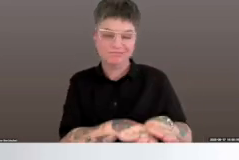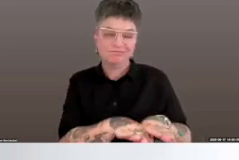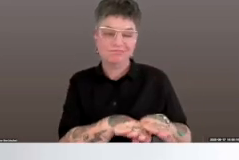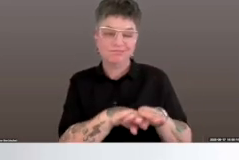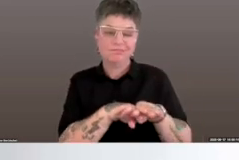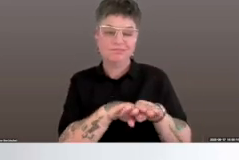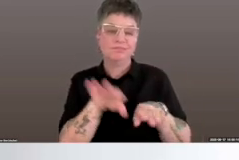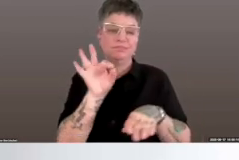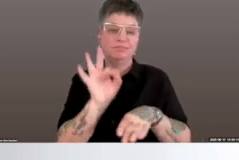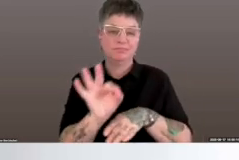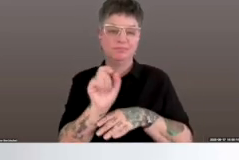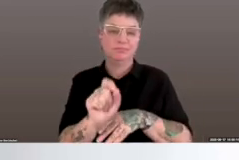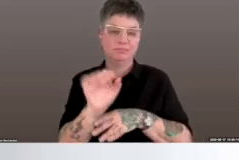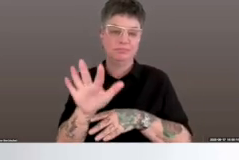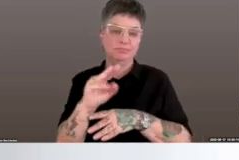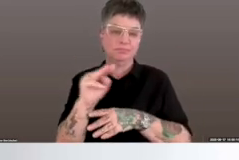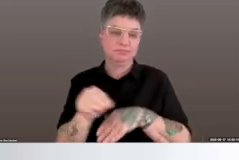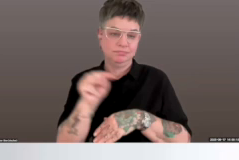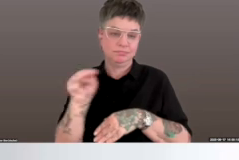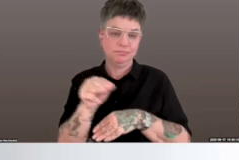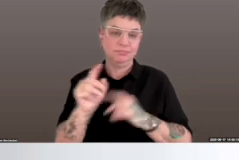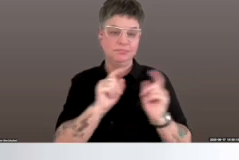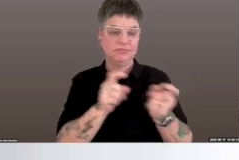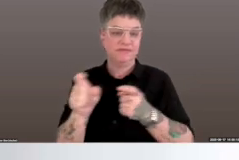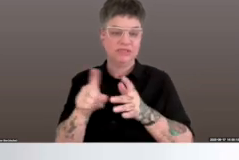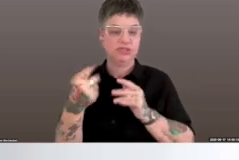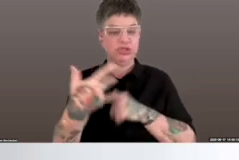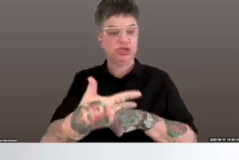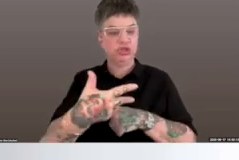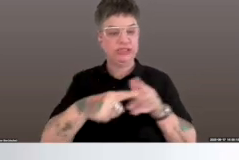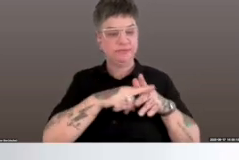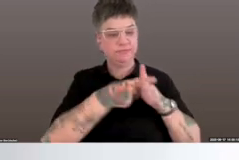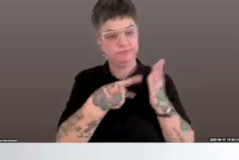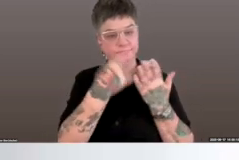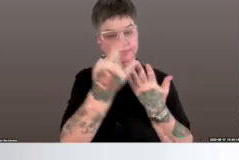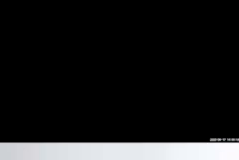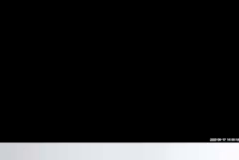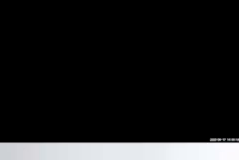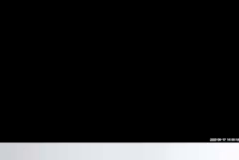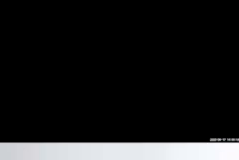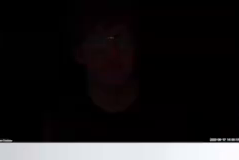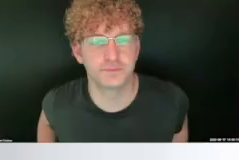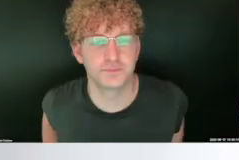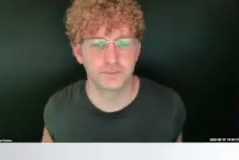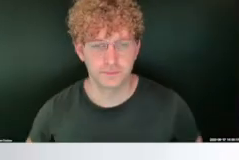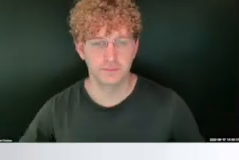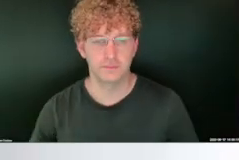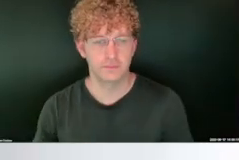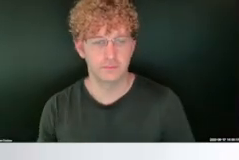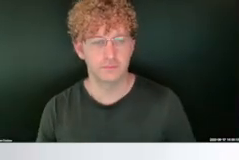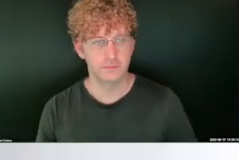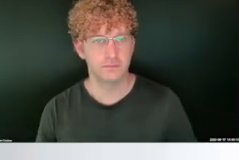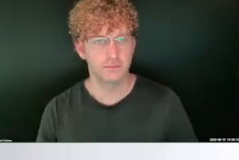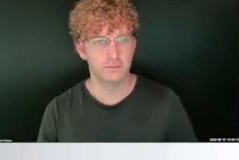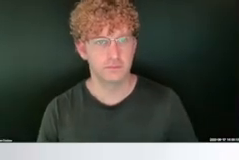subsequently $9.5 million was awarded to 3 pilots, 1 regional EV car-sharing pilot expansion, 1 EV shuttle